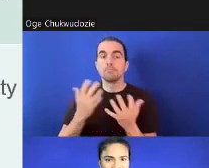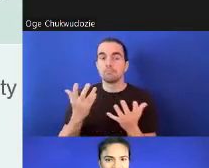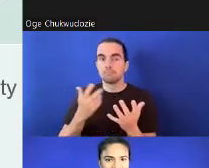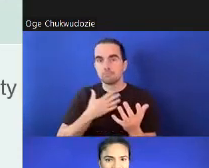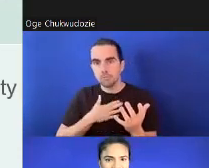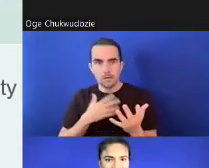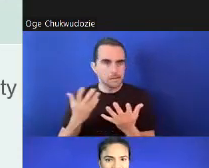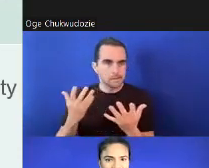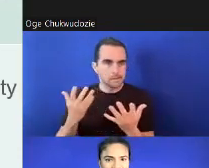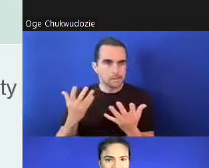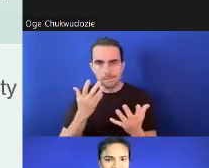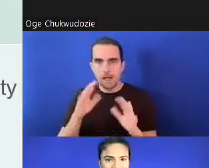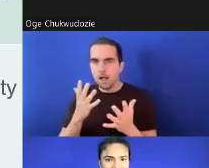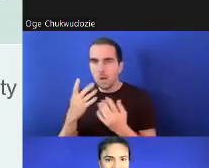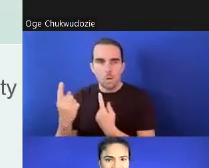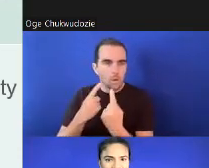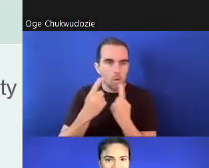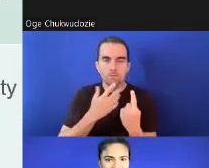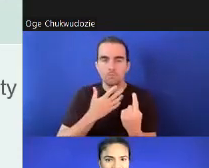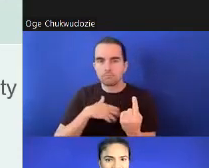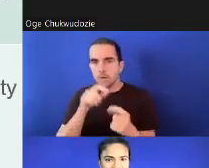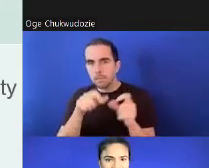community since they know who they are. And there's a